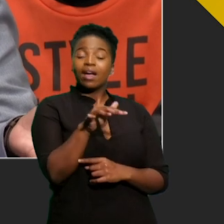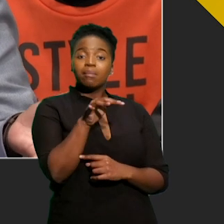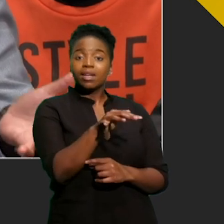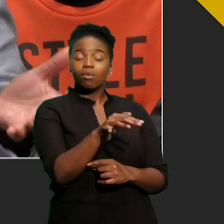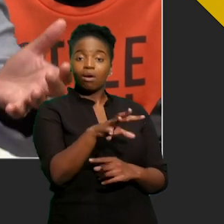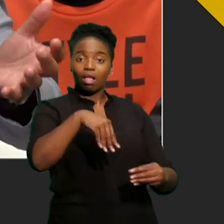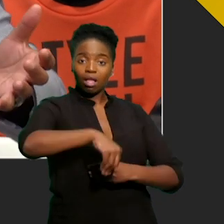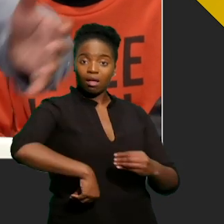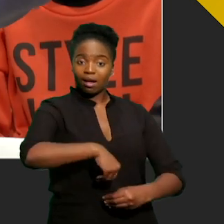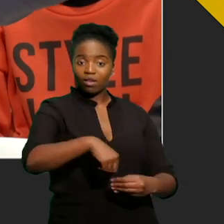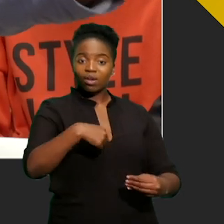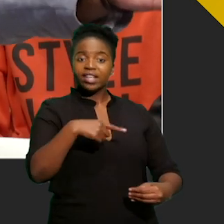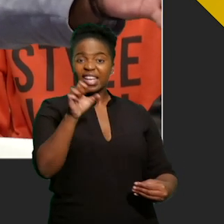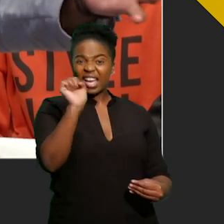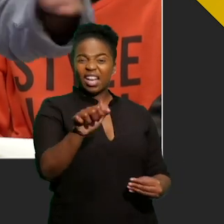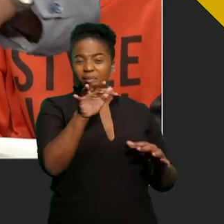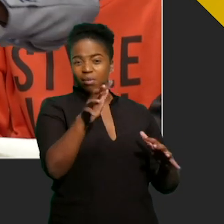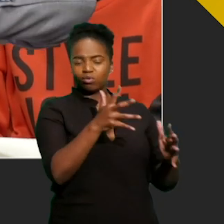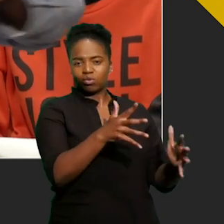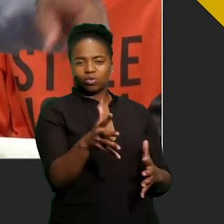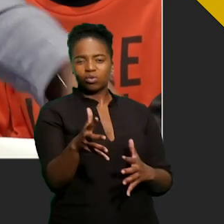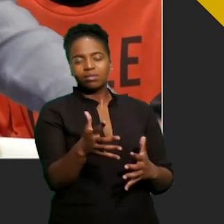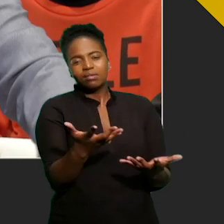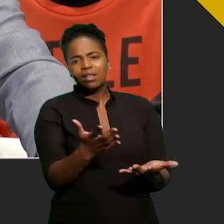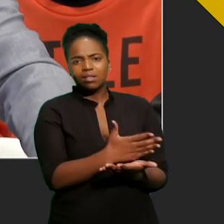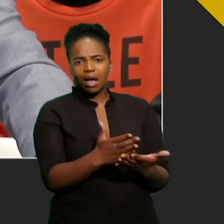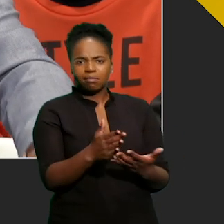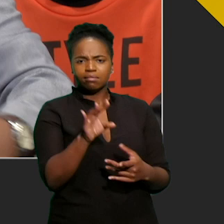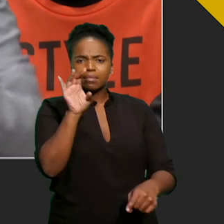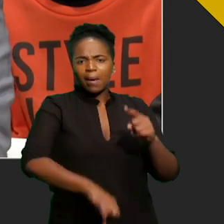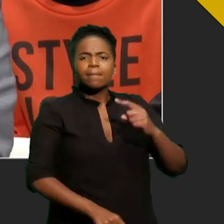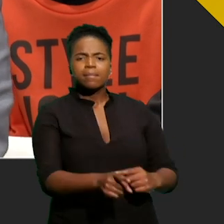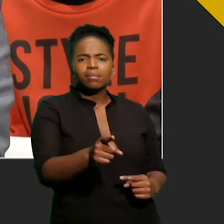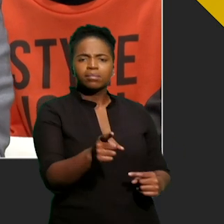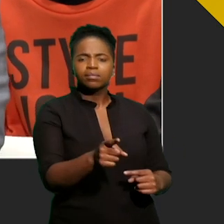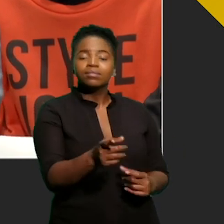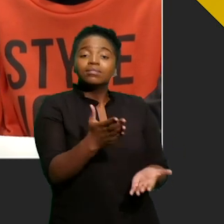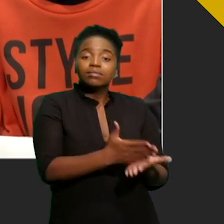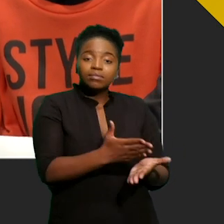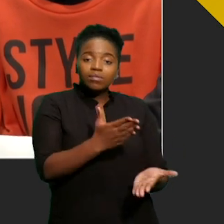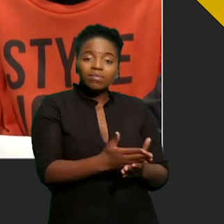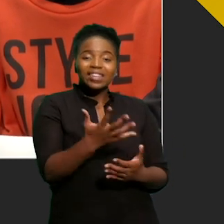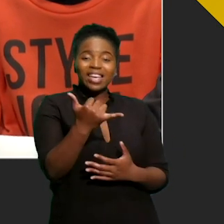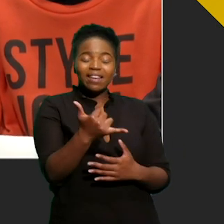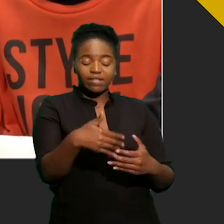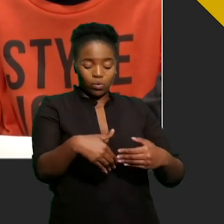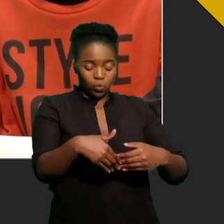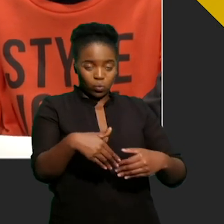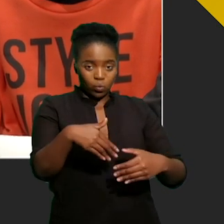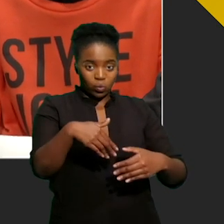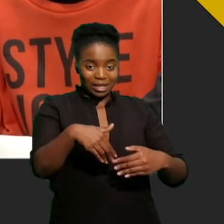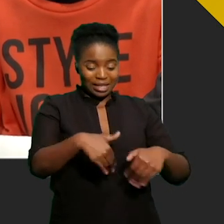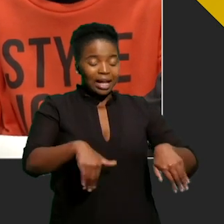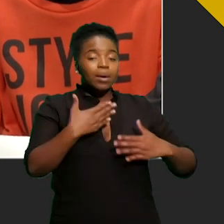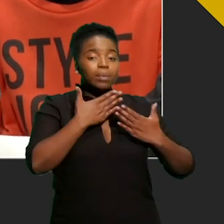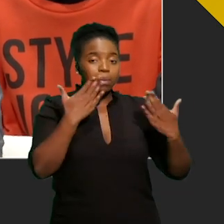scandal, do I now criticize, these people are scandalous? No, another journalist will pick that up. The reality is, when you are conflicted, you need to be honest about it. You